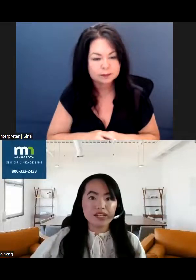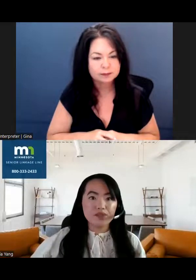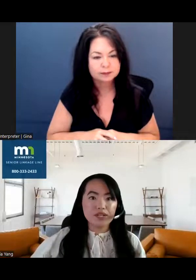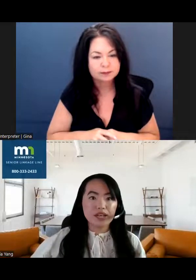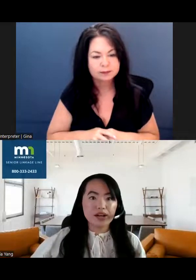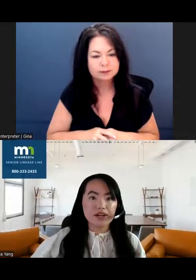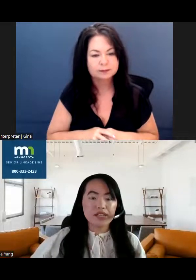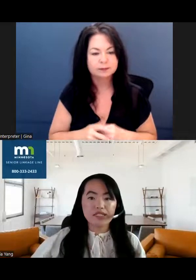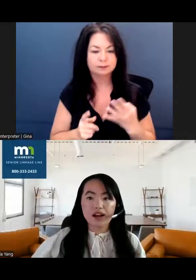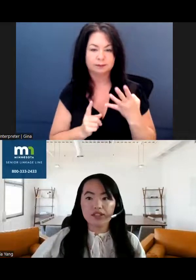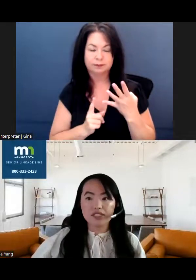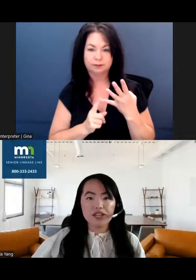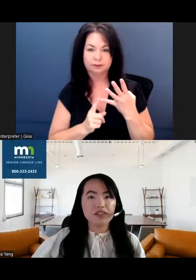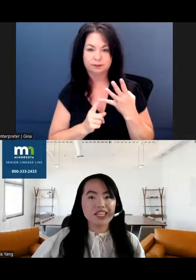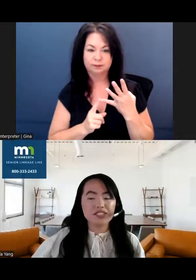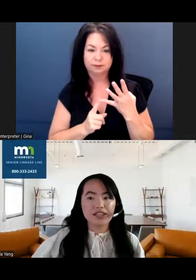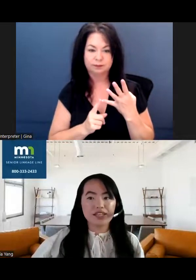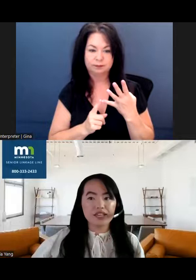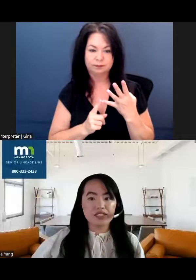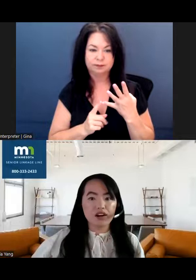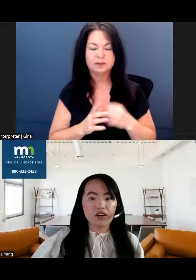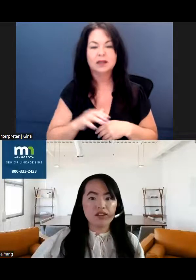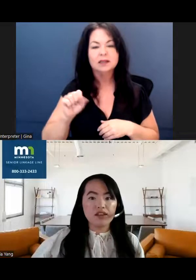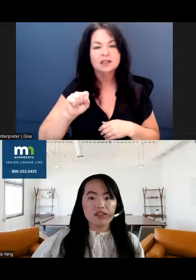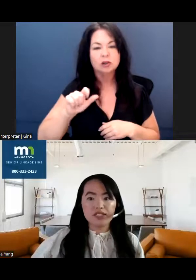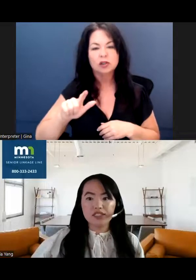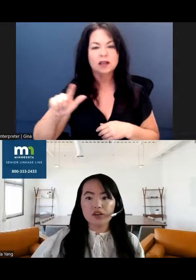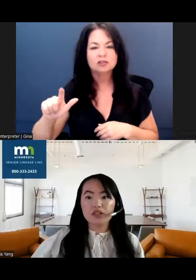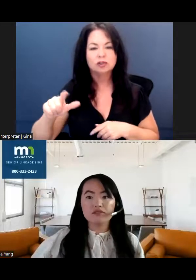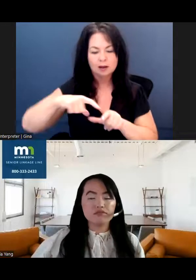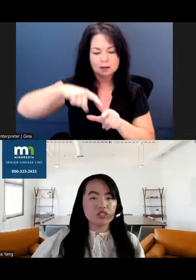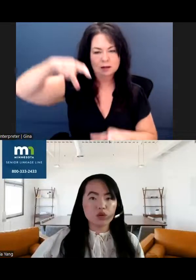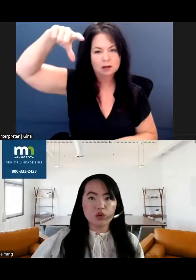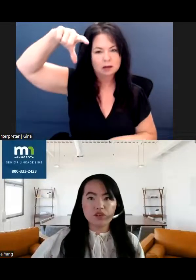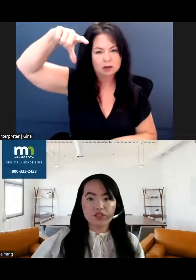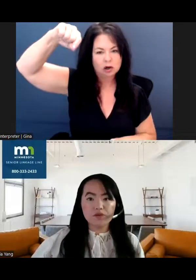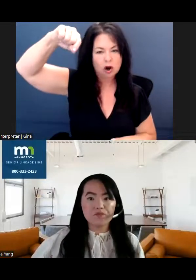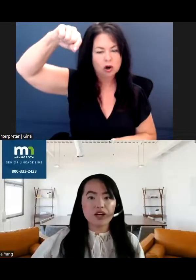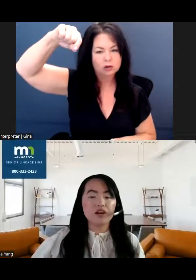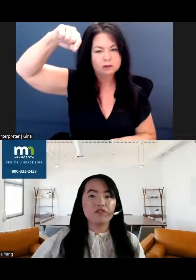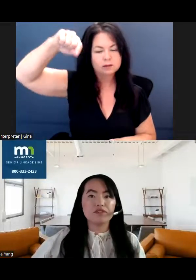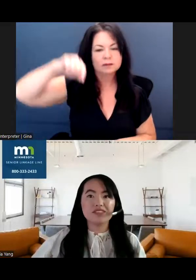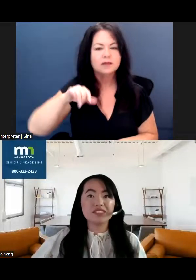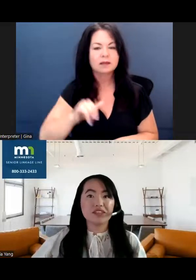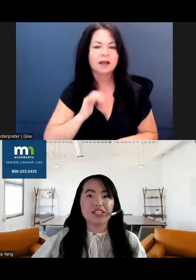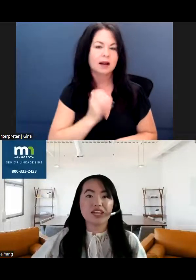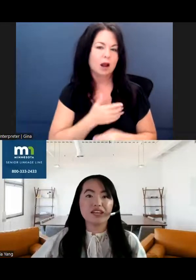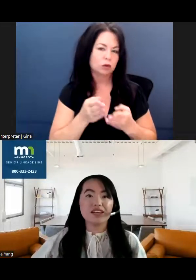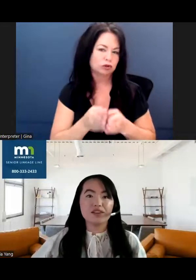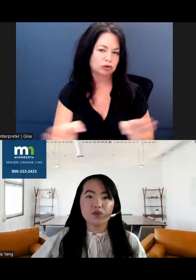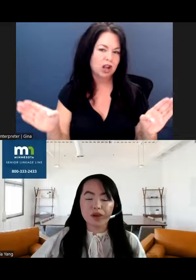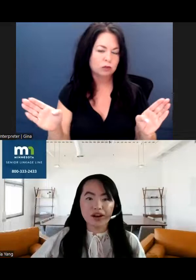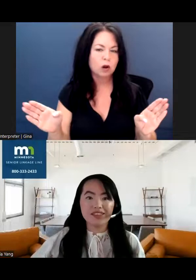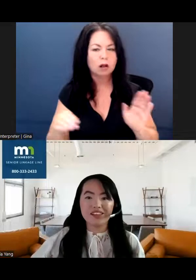The next one here is our Senior LinkAgeLine kiosk card. This is a general overview of the Senior